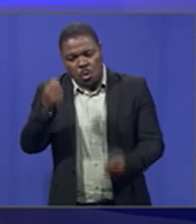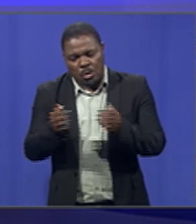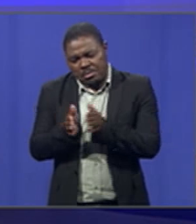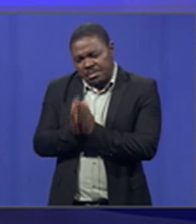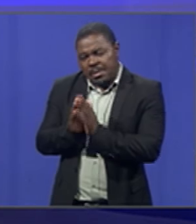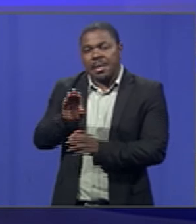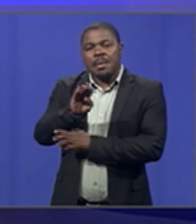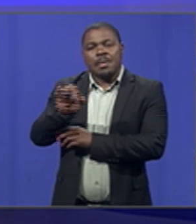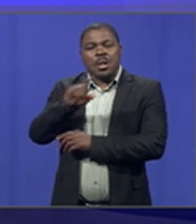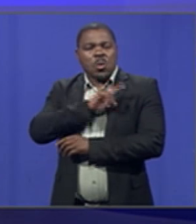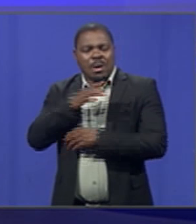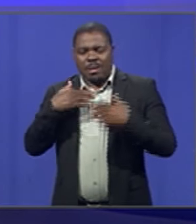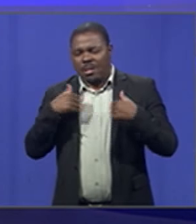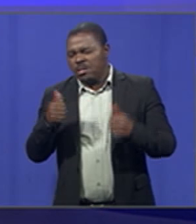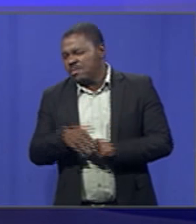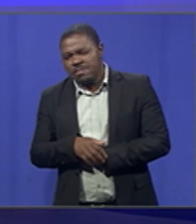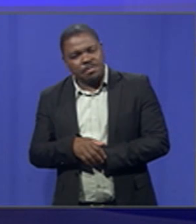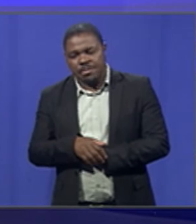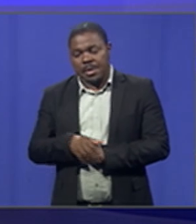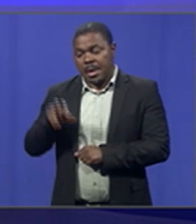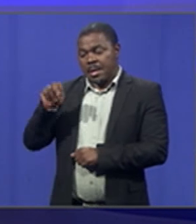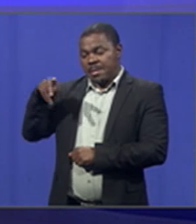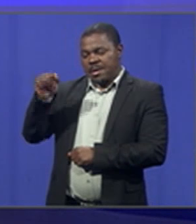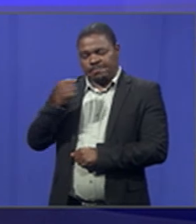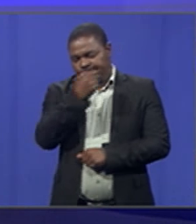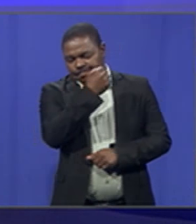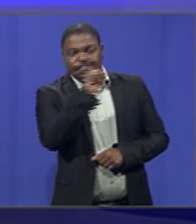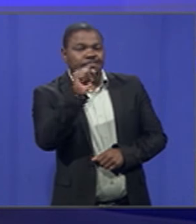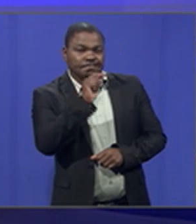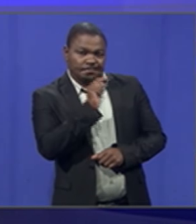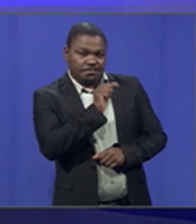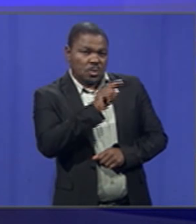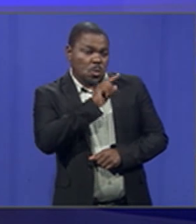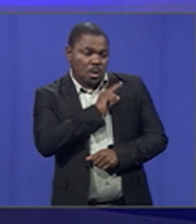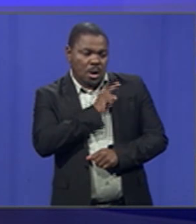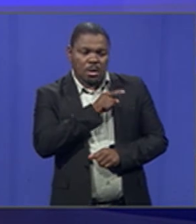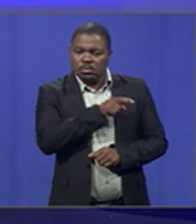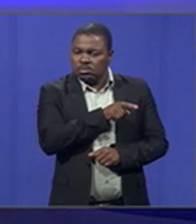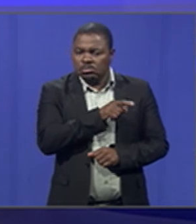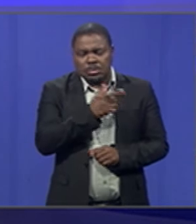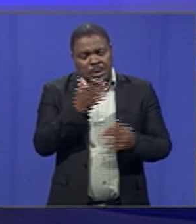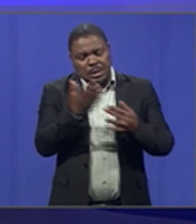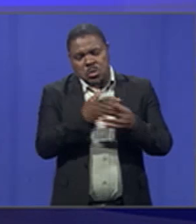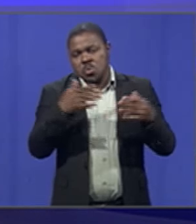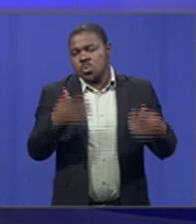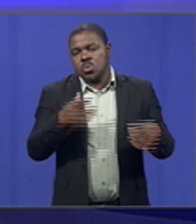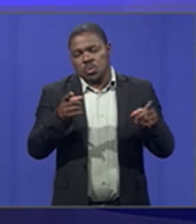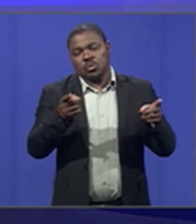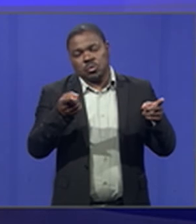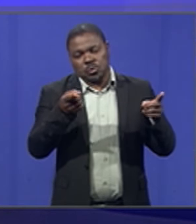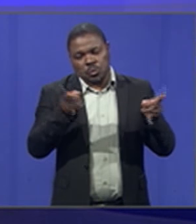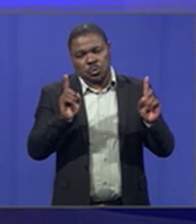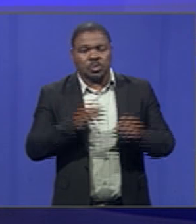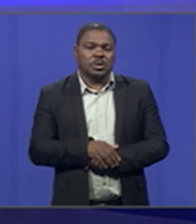ya seemo sa gagwe sa botsogo. Puso e ikaeletse go ganetsana le kopo ya gagwe ka ntlha ya bosiamisi jwa kgetsi. Puso e tseletse ka go